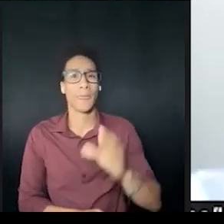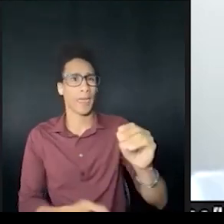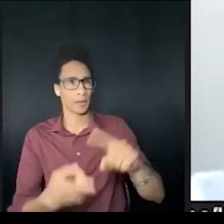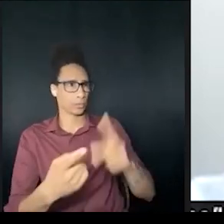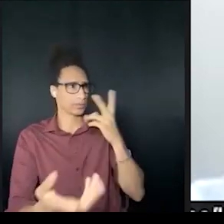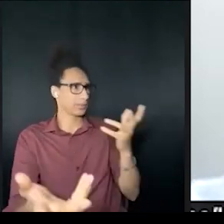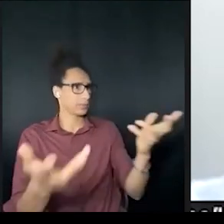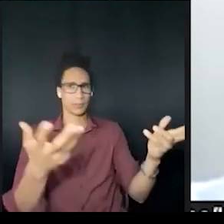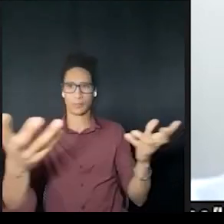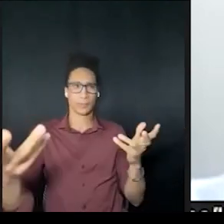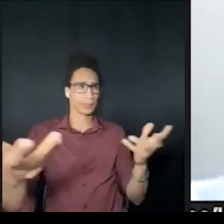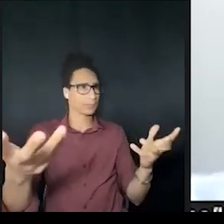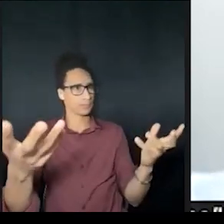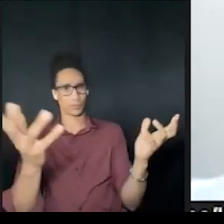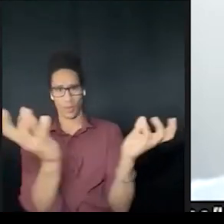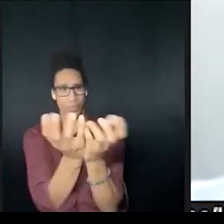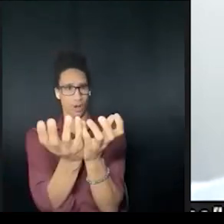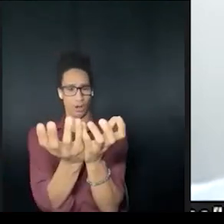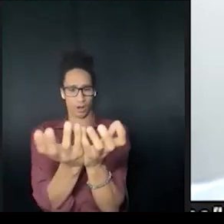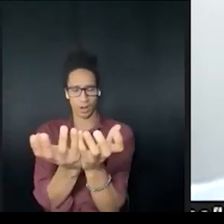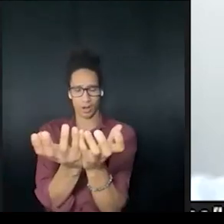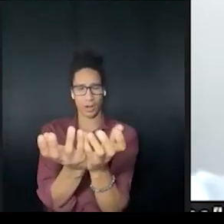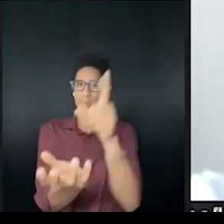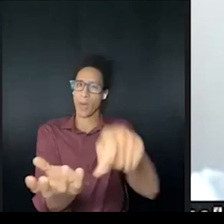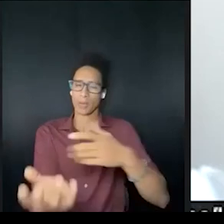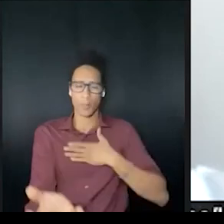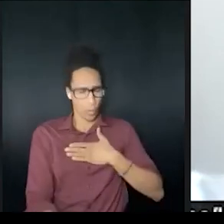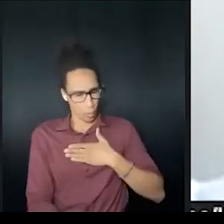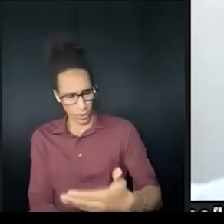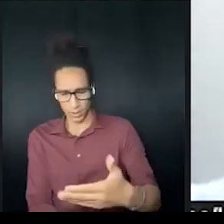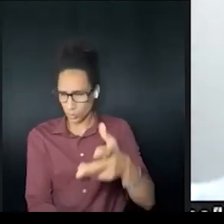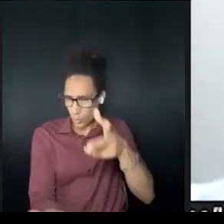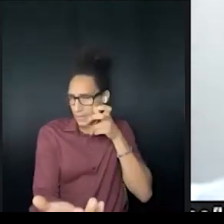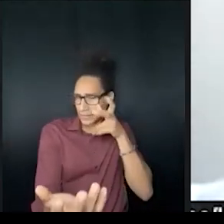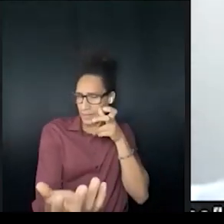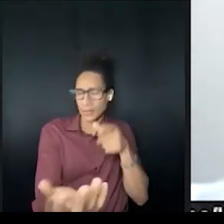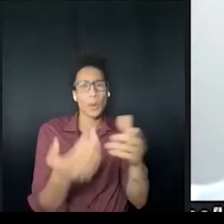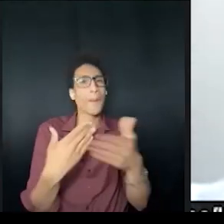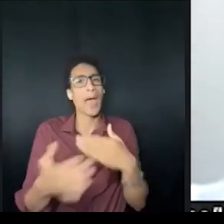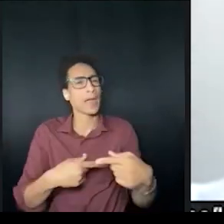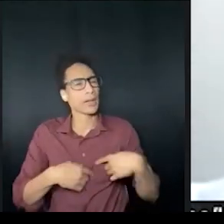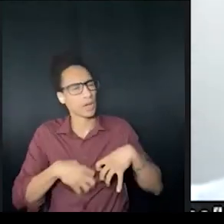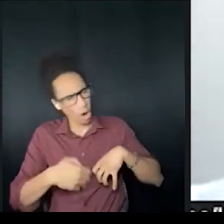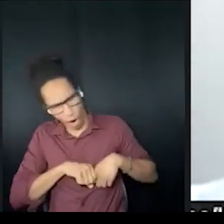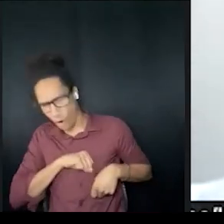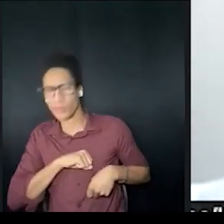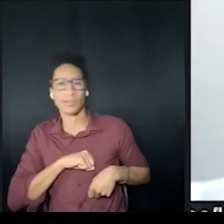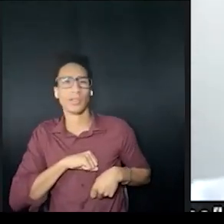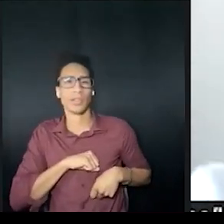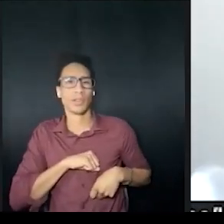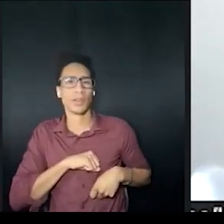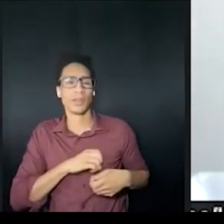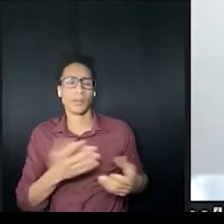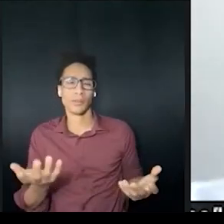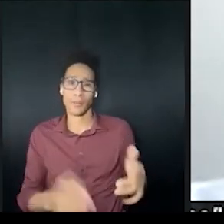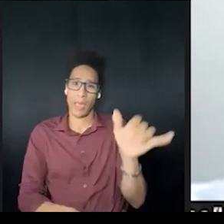be willing to listen, and no matter how much it hurts, because that's how the healing can start. The scab has to be ripped off, then the healing can start. So mm-hmm.